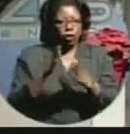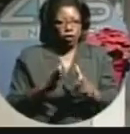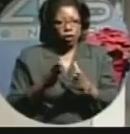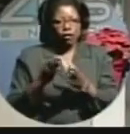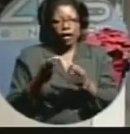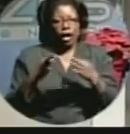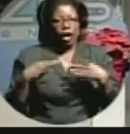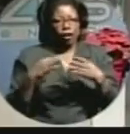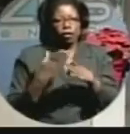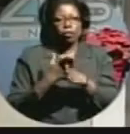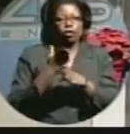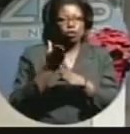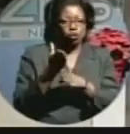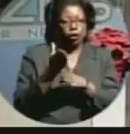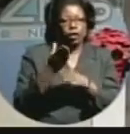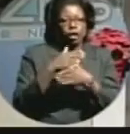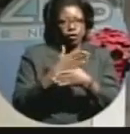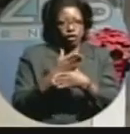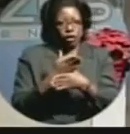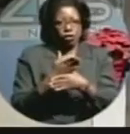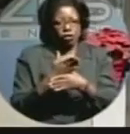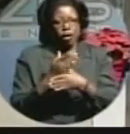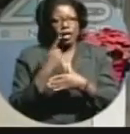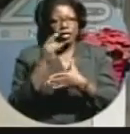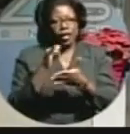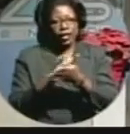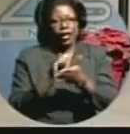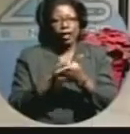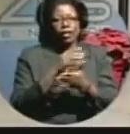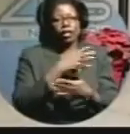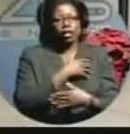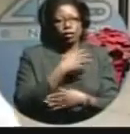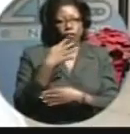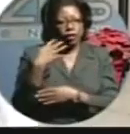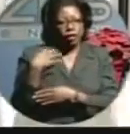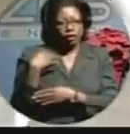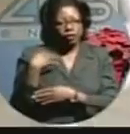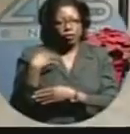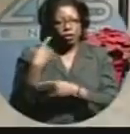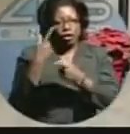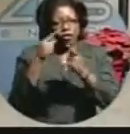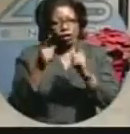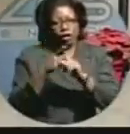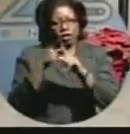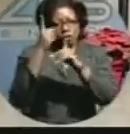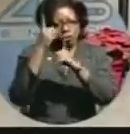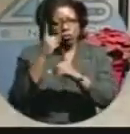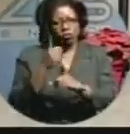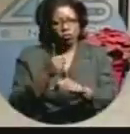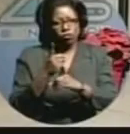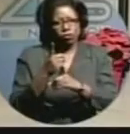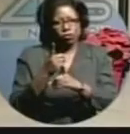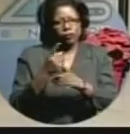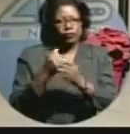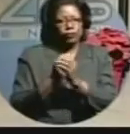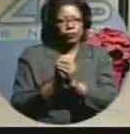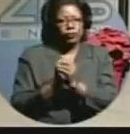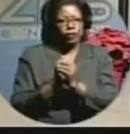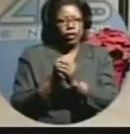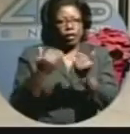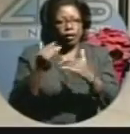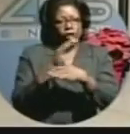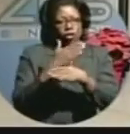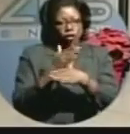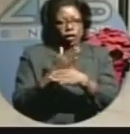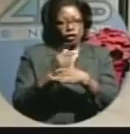minority shares. This is something, he says, the committee is trying to convince them of. And although the majority of shares in BTC was